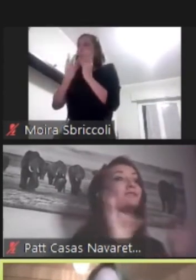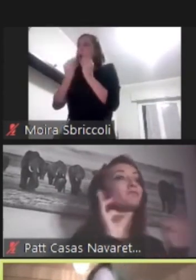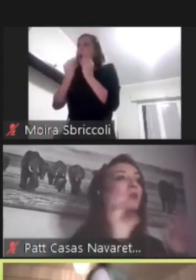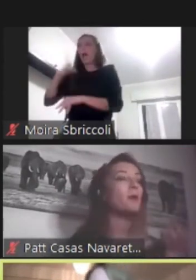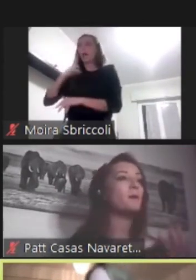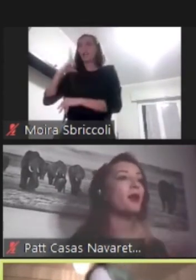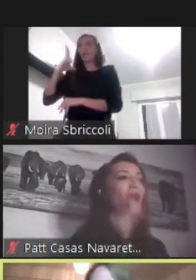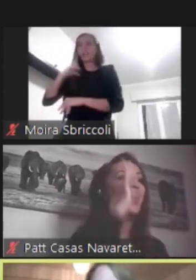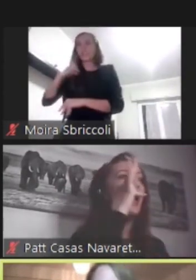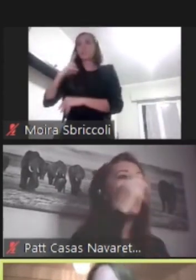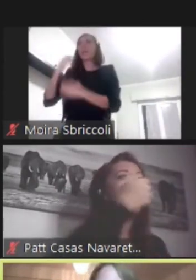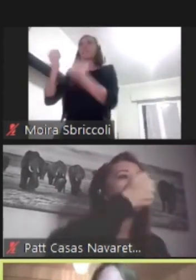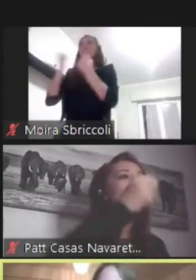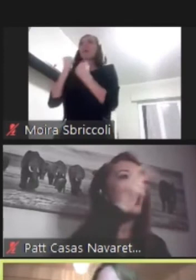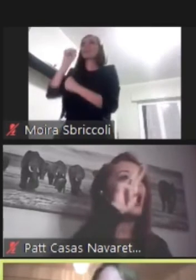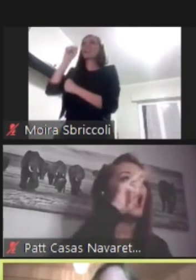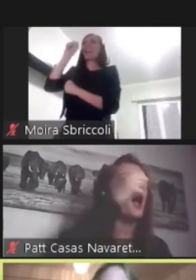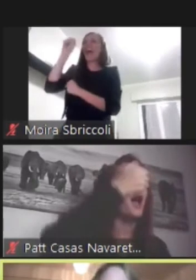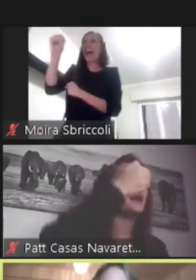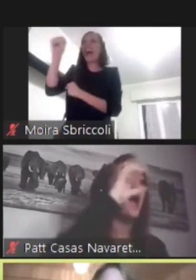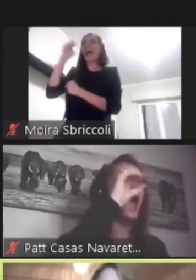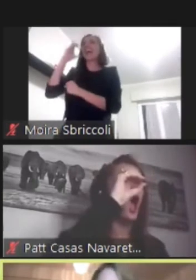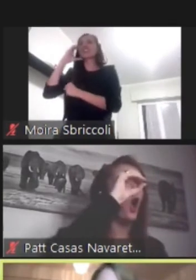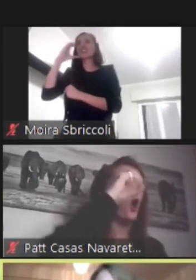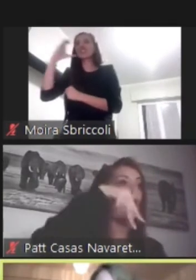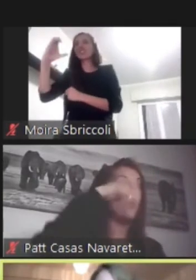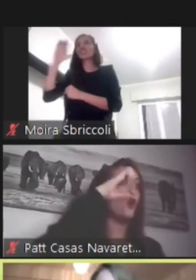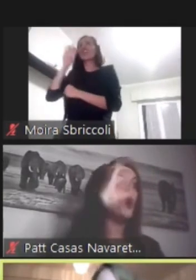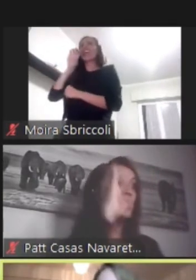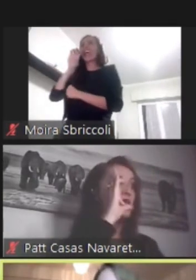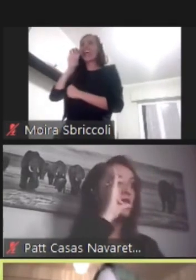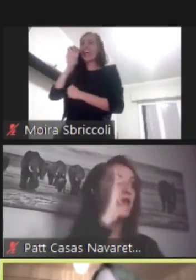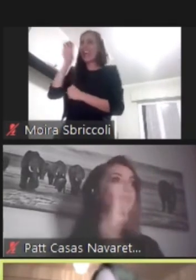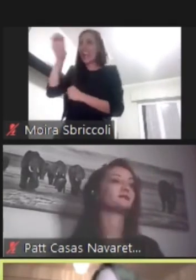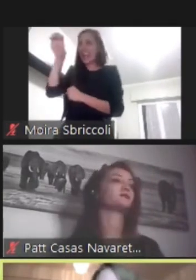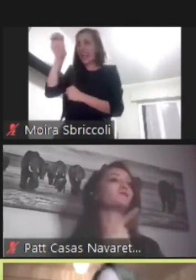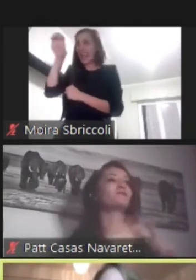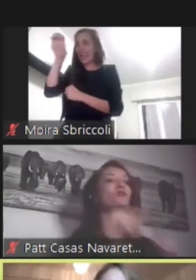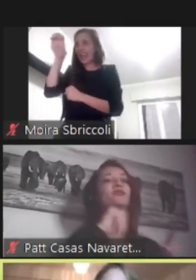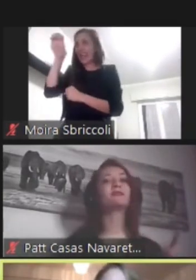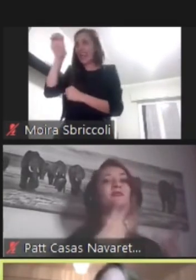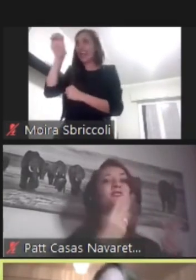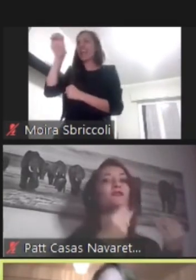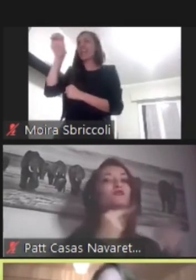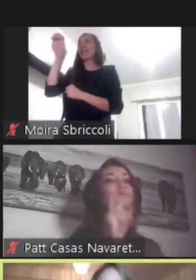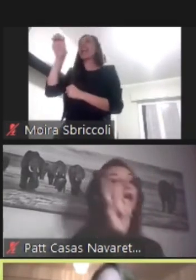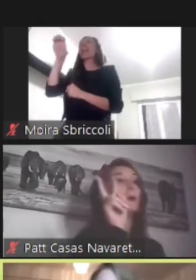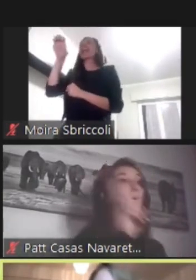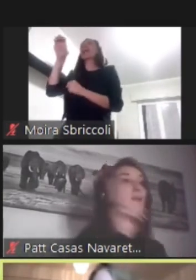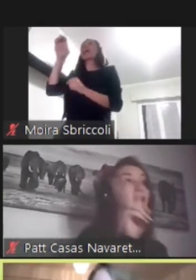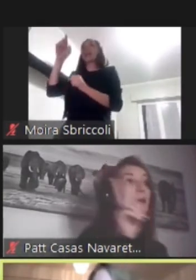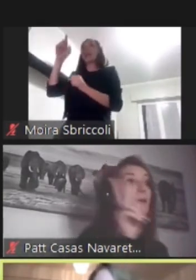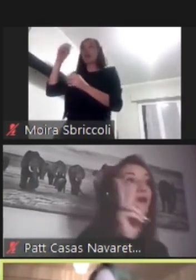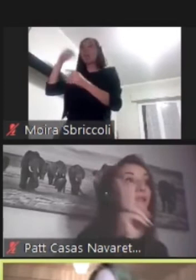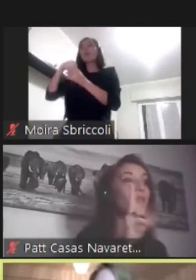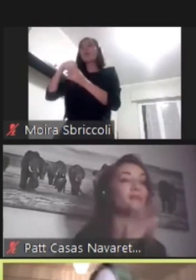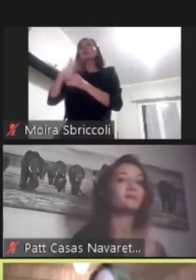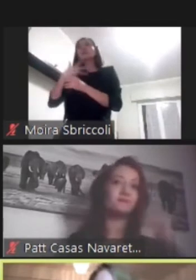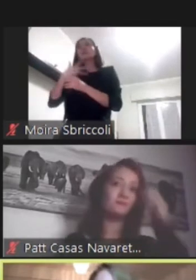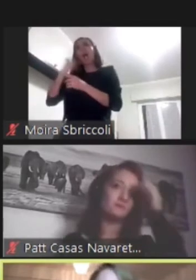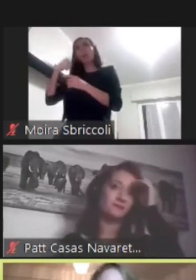E, and also contains small amounts of calcium, copper,